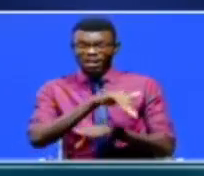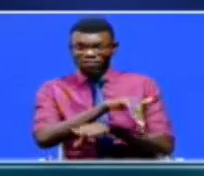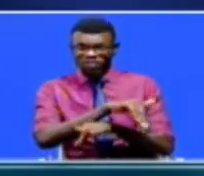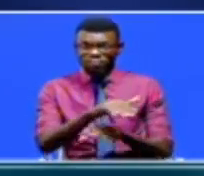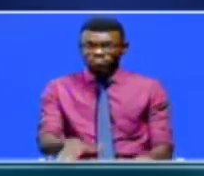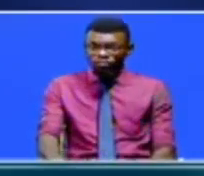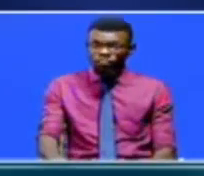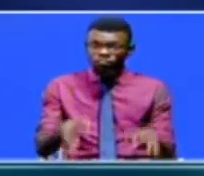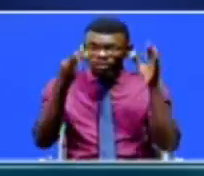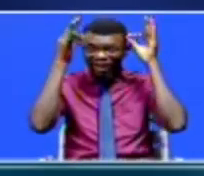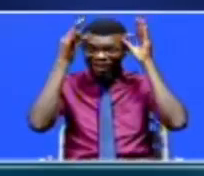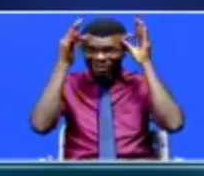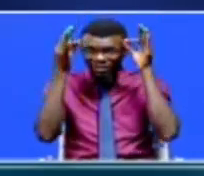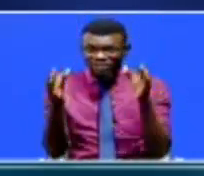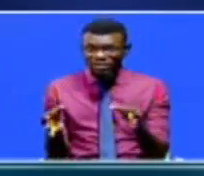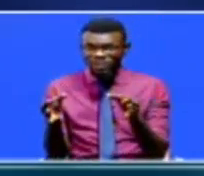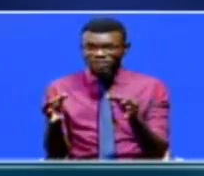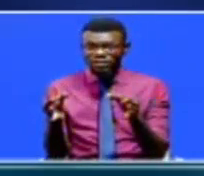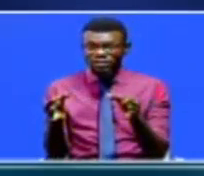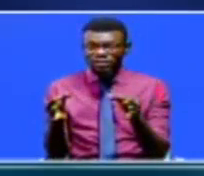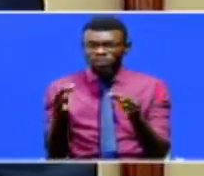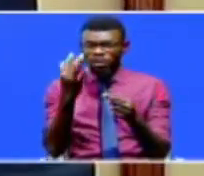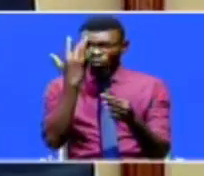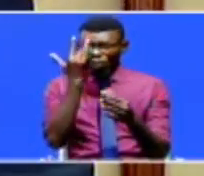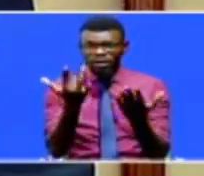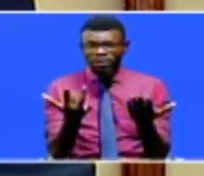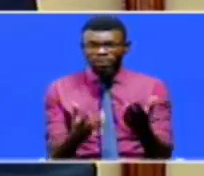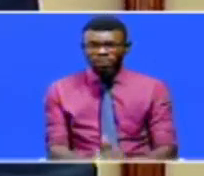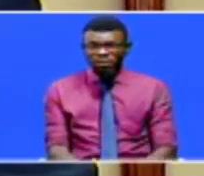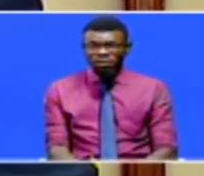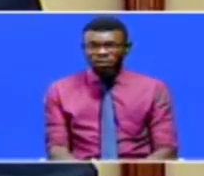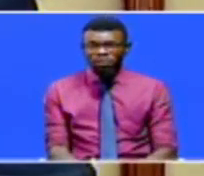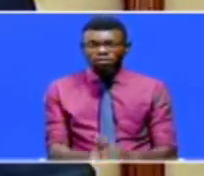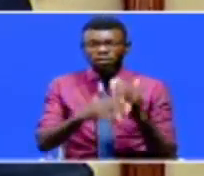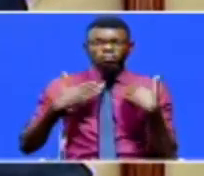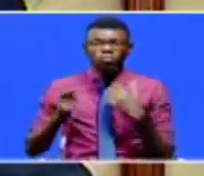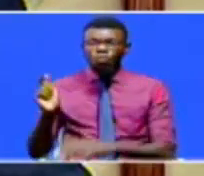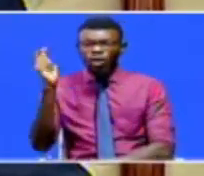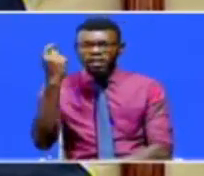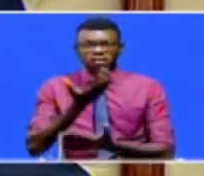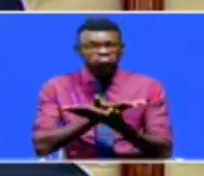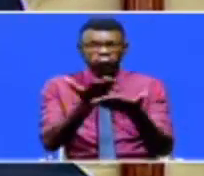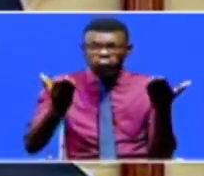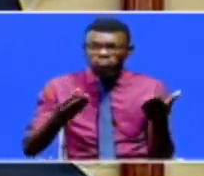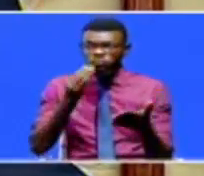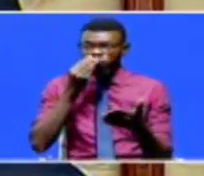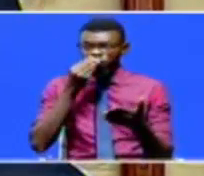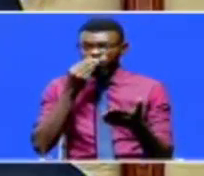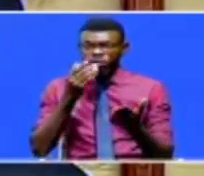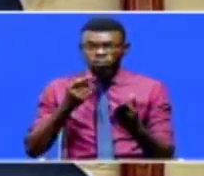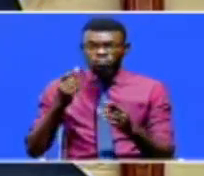This decision was arrived at based on the fact that not many Kenyans could be able to carry food from